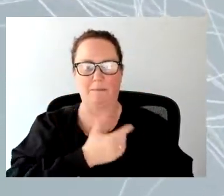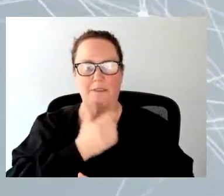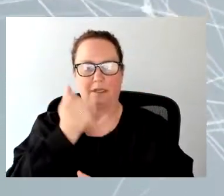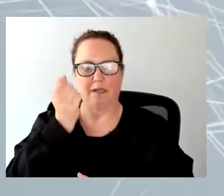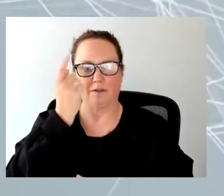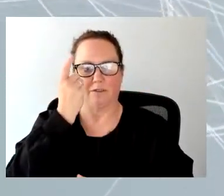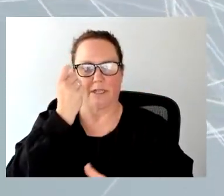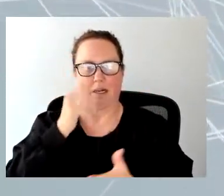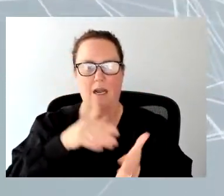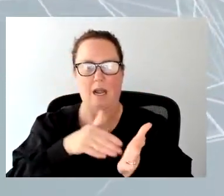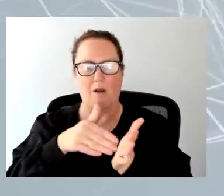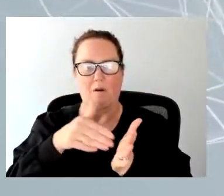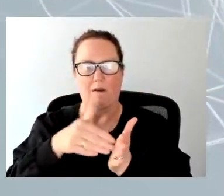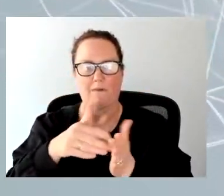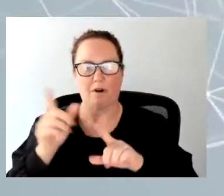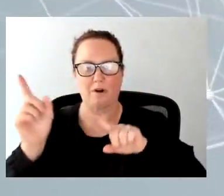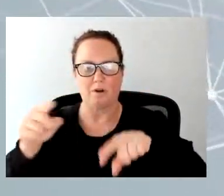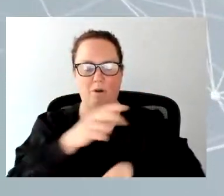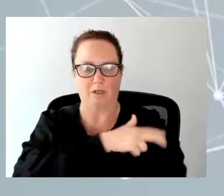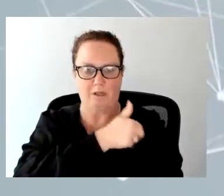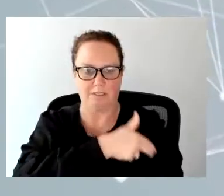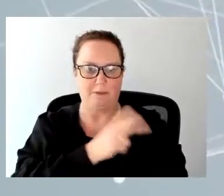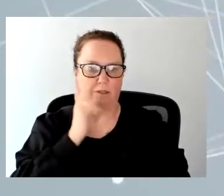are you in the hospital or seeing a physician?